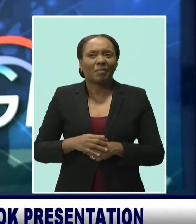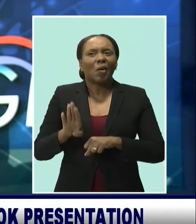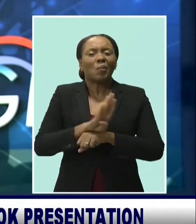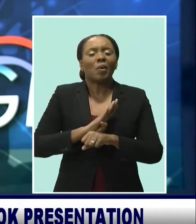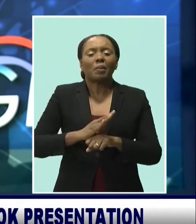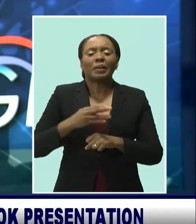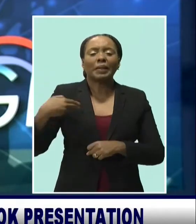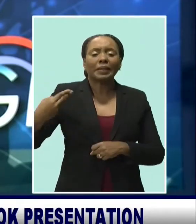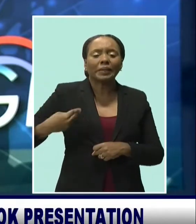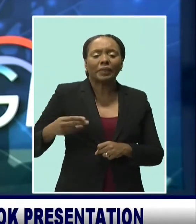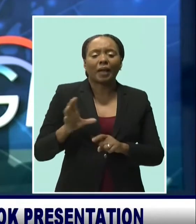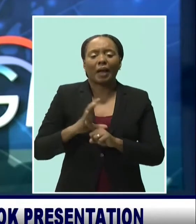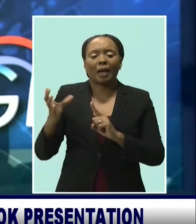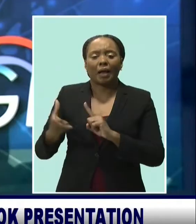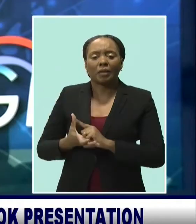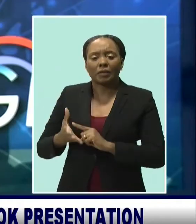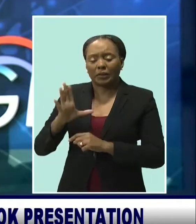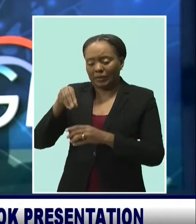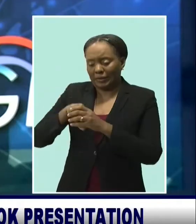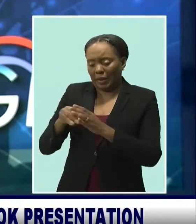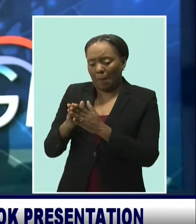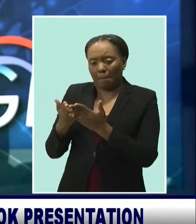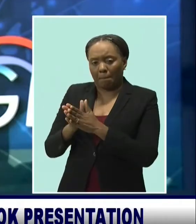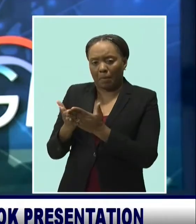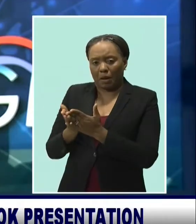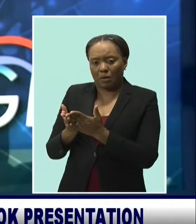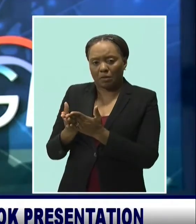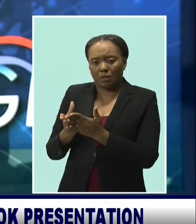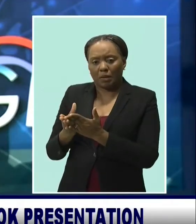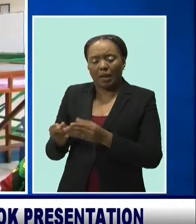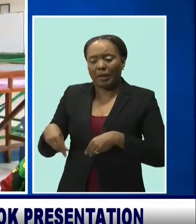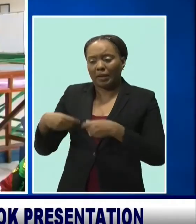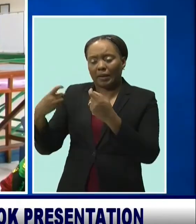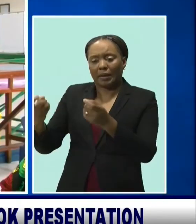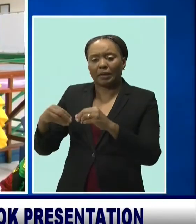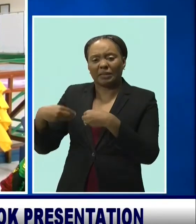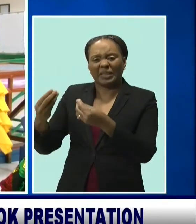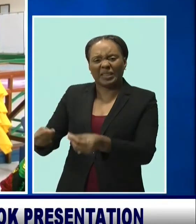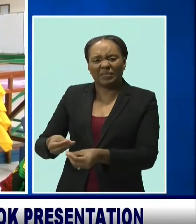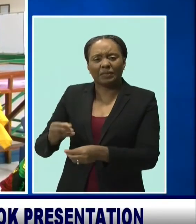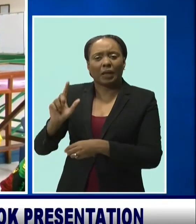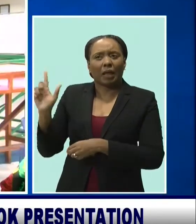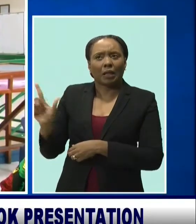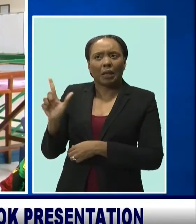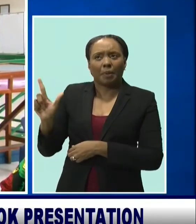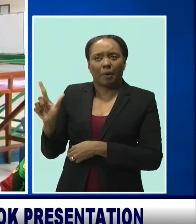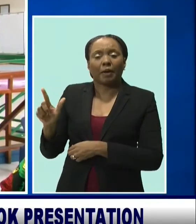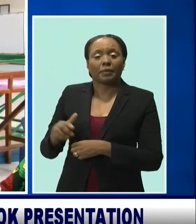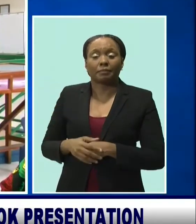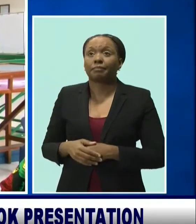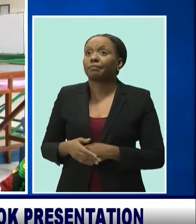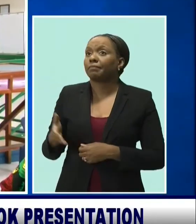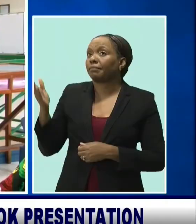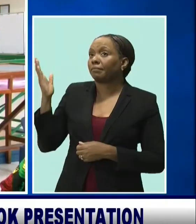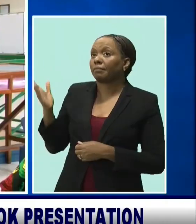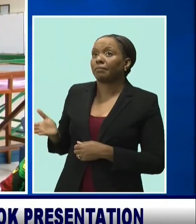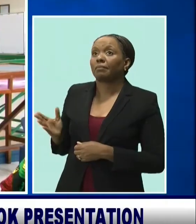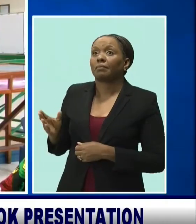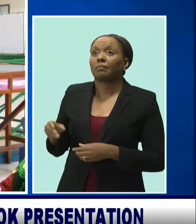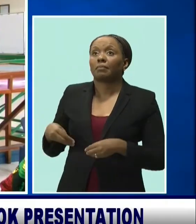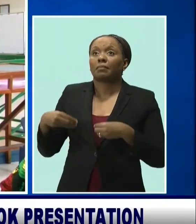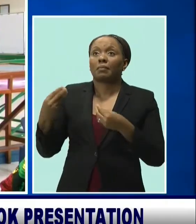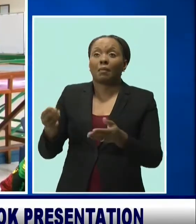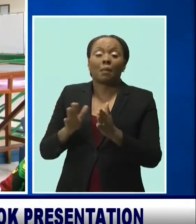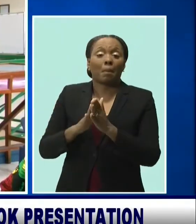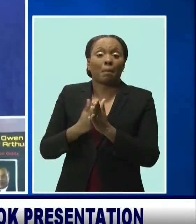of books presented to the National Library Service. Barbadian author and former parliamentarian Wendell Callender presented the books